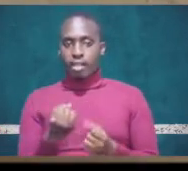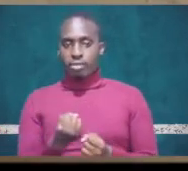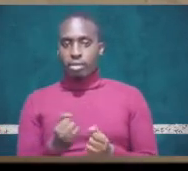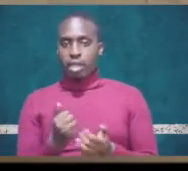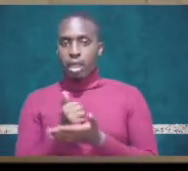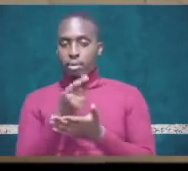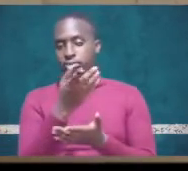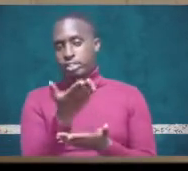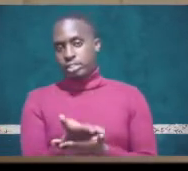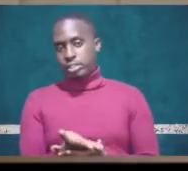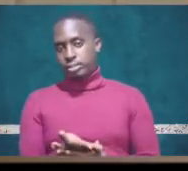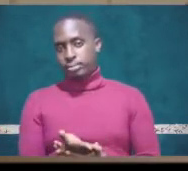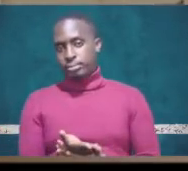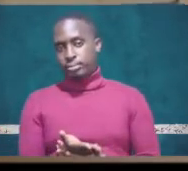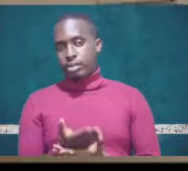this